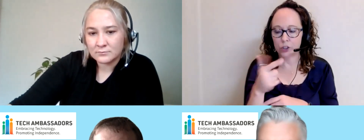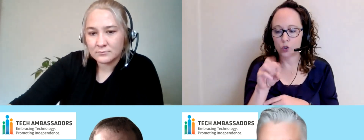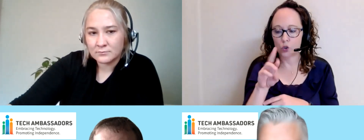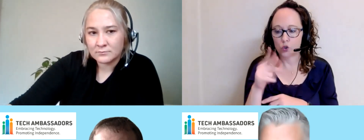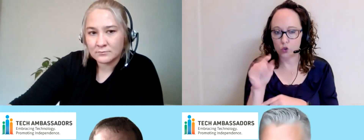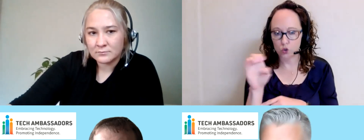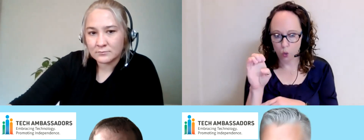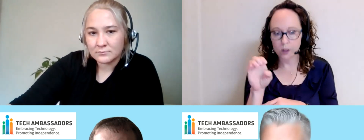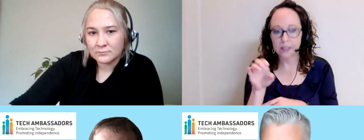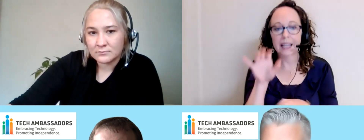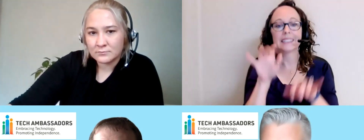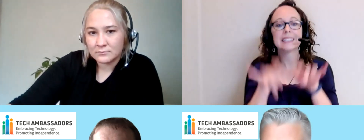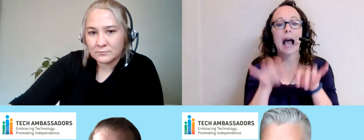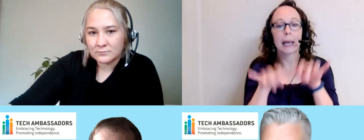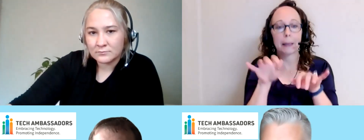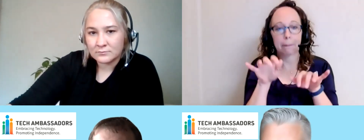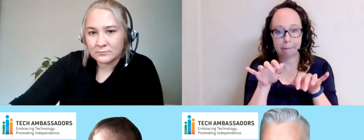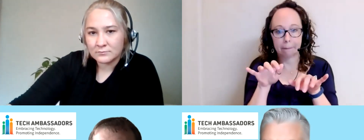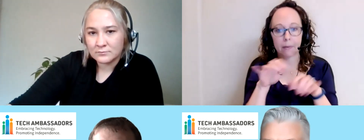called Voice It.